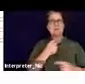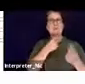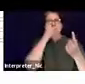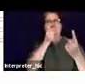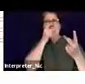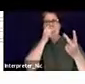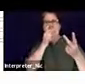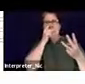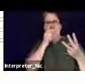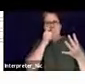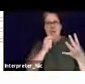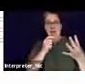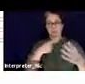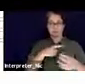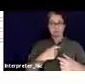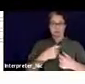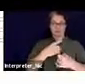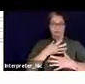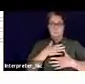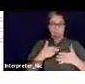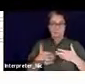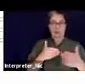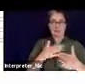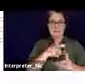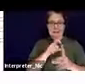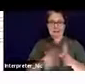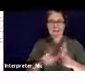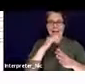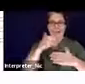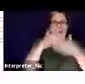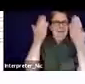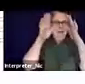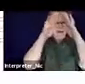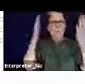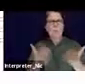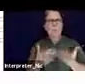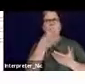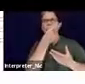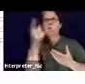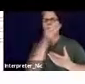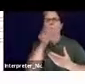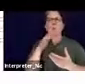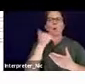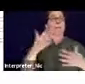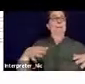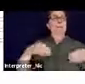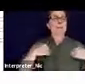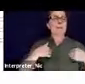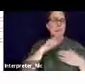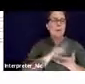a result of managing our disability, on a day to day basis in a world that's not always geared up to it. And I'm going to come on to that.